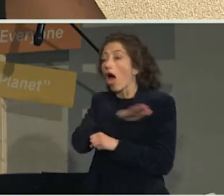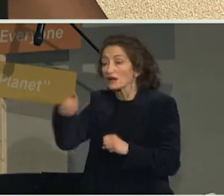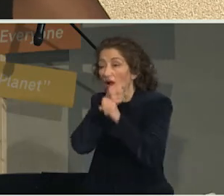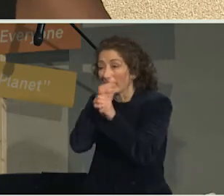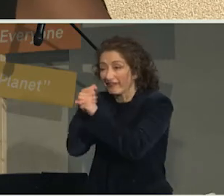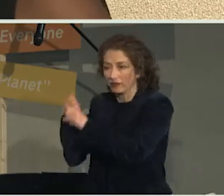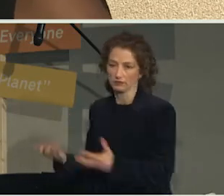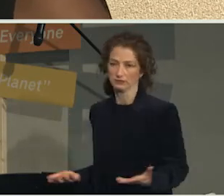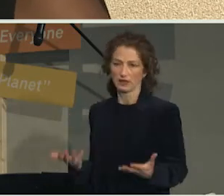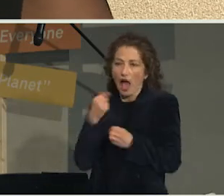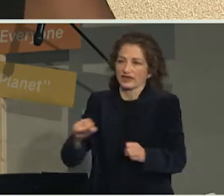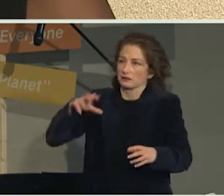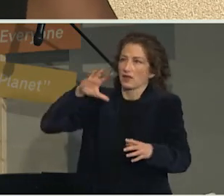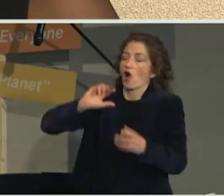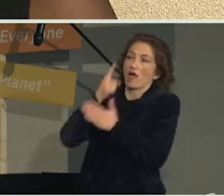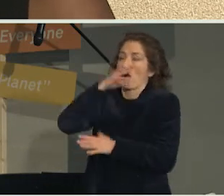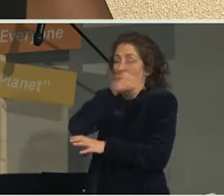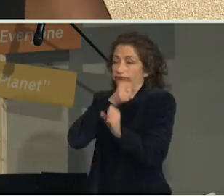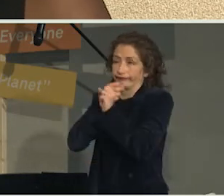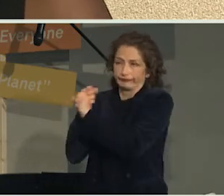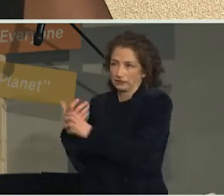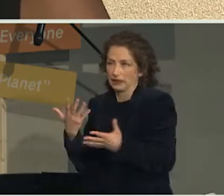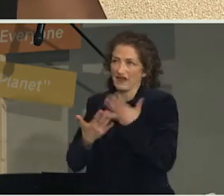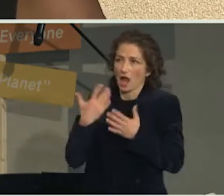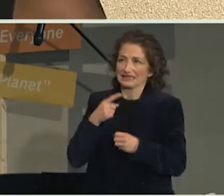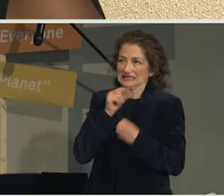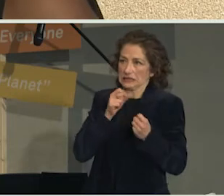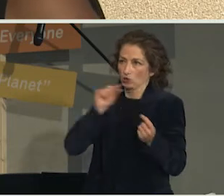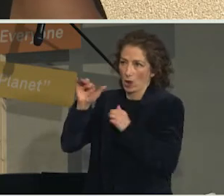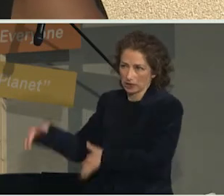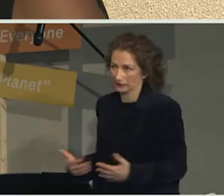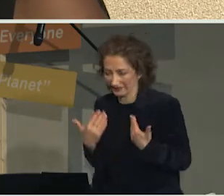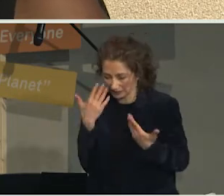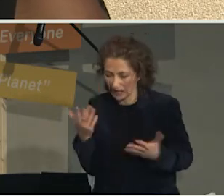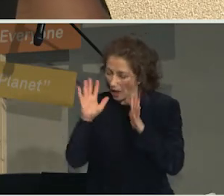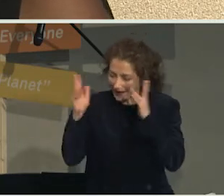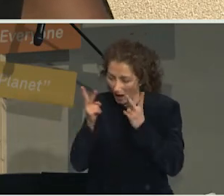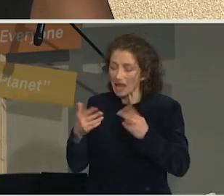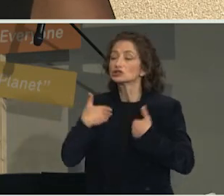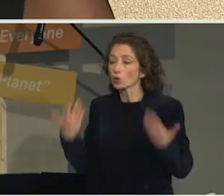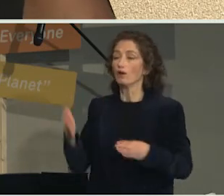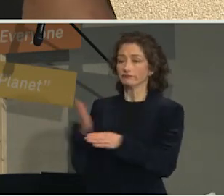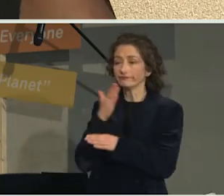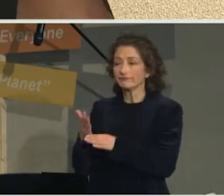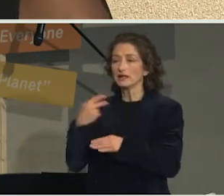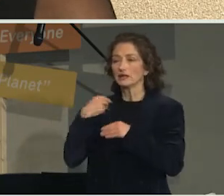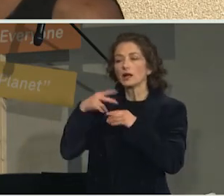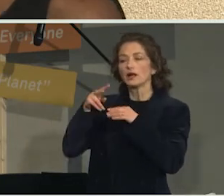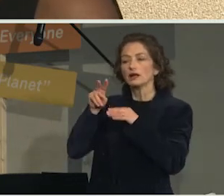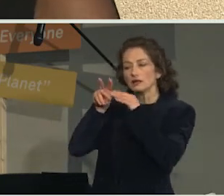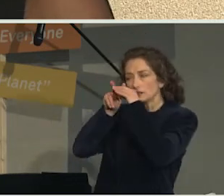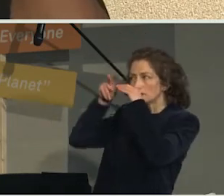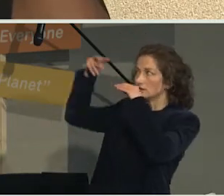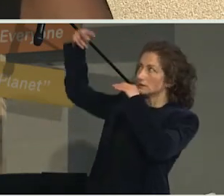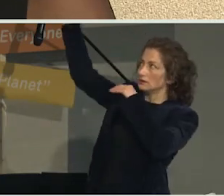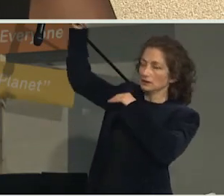home anyone can roam and hope for a safe return. For whatever reason, I watched myself go